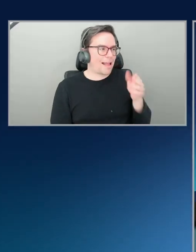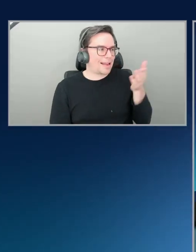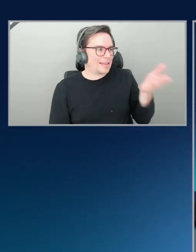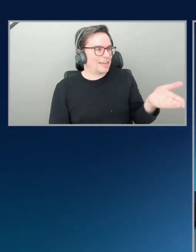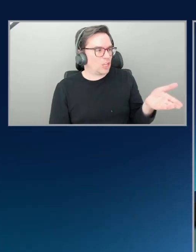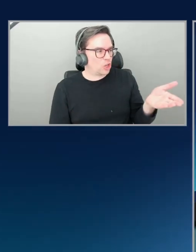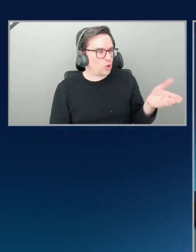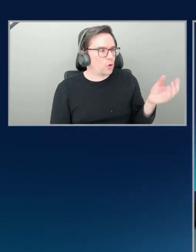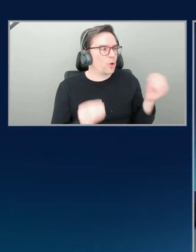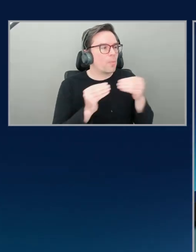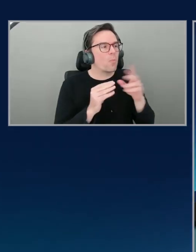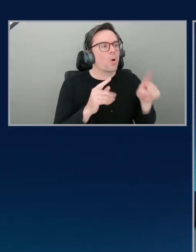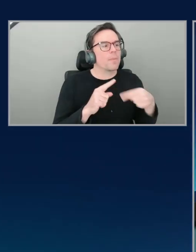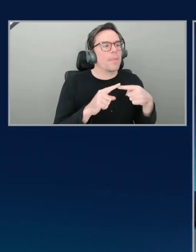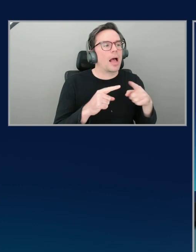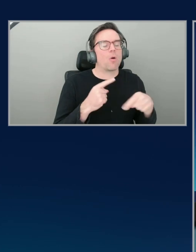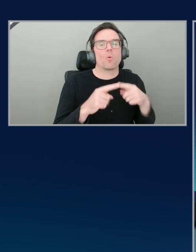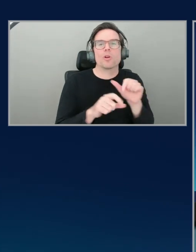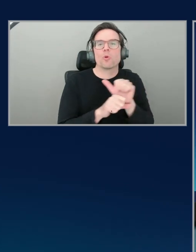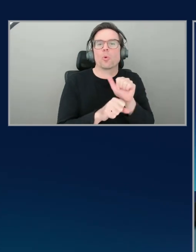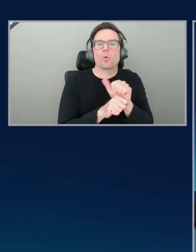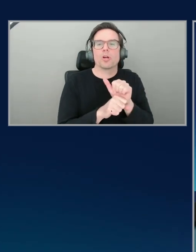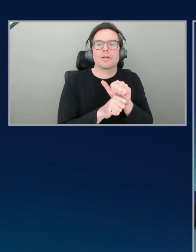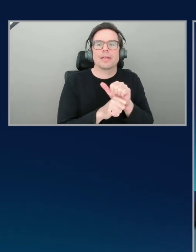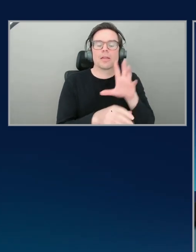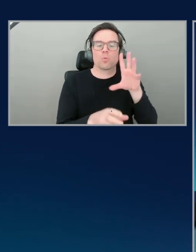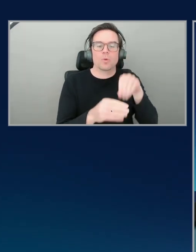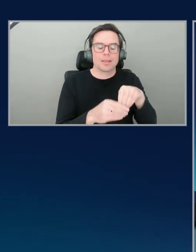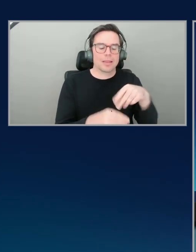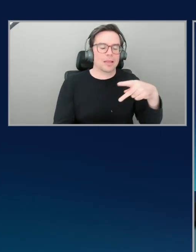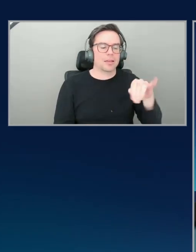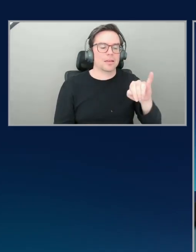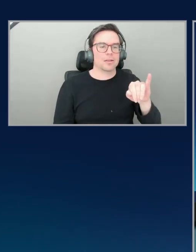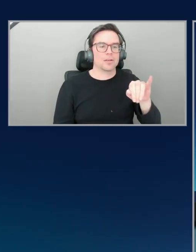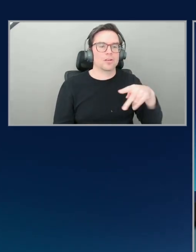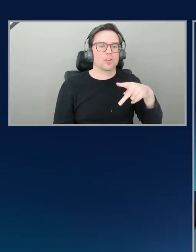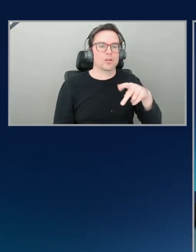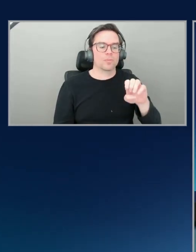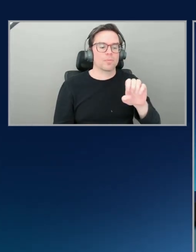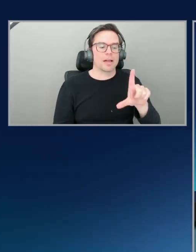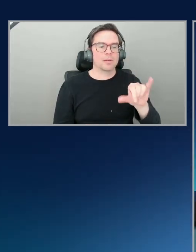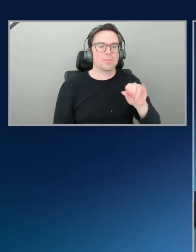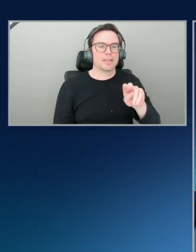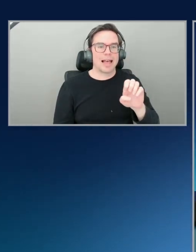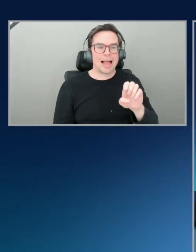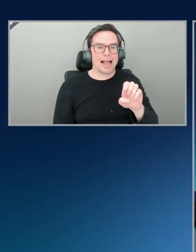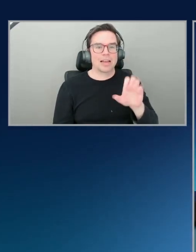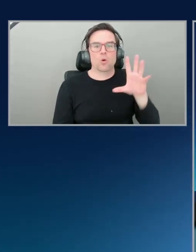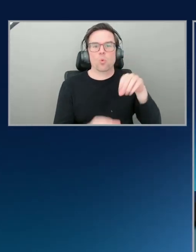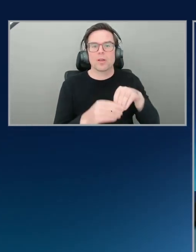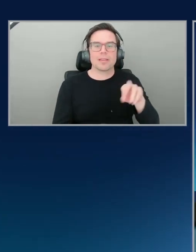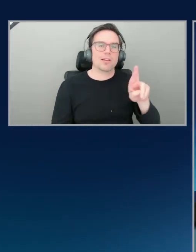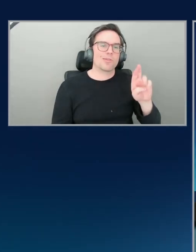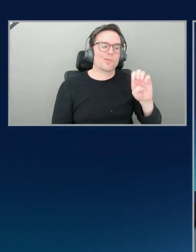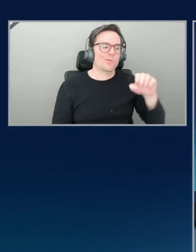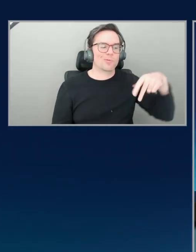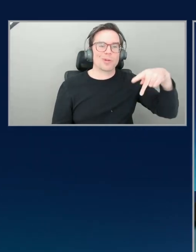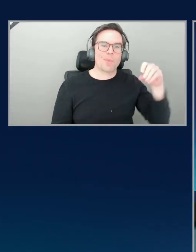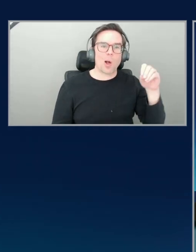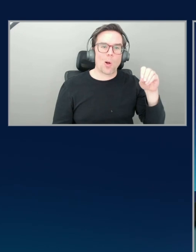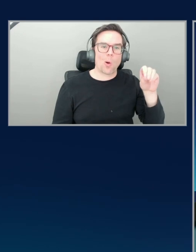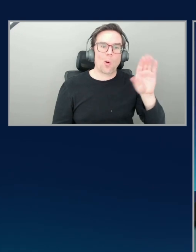you're working in your pipeline, your repo, those types of areas, right? Platform.